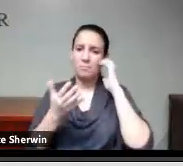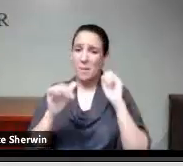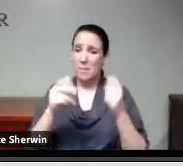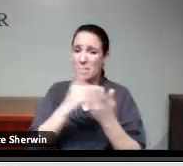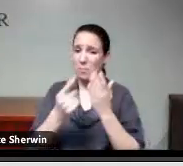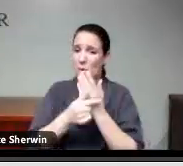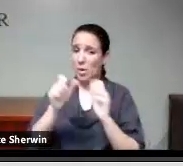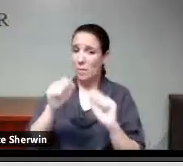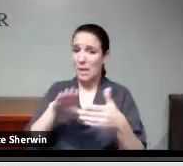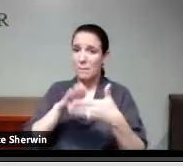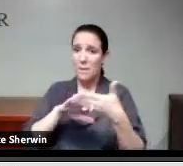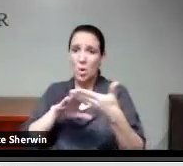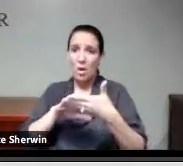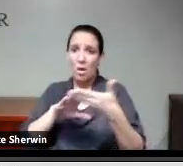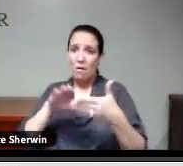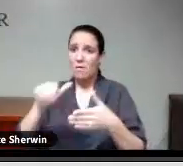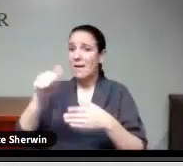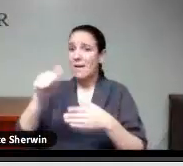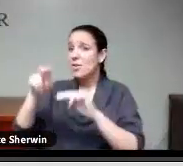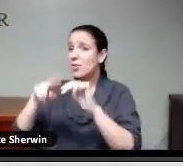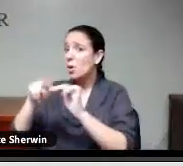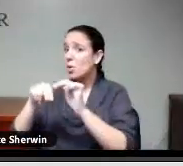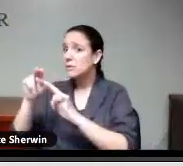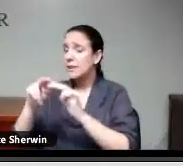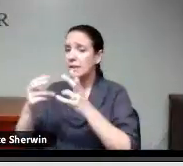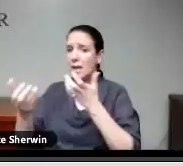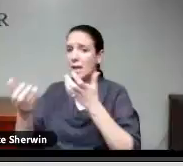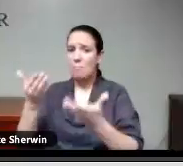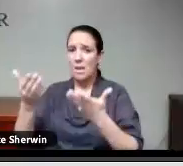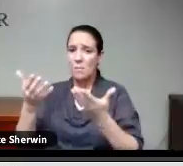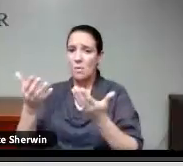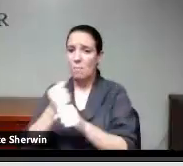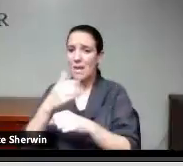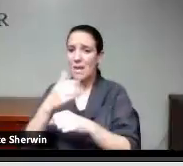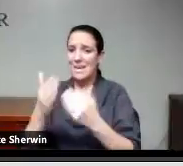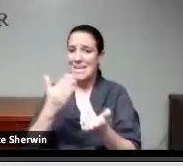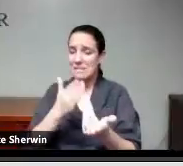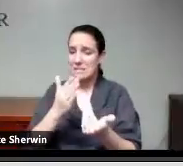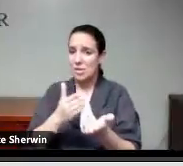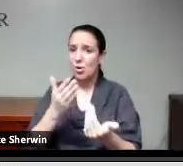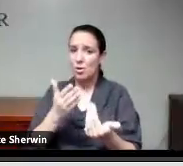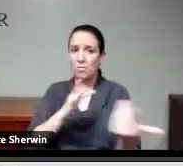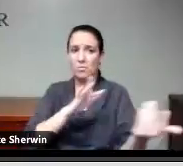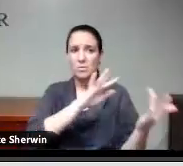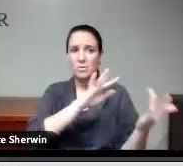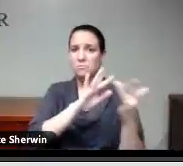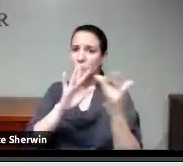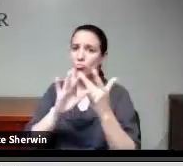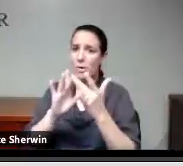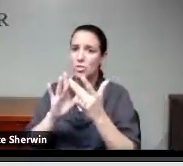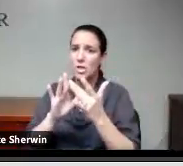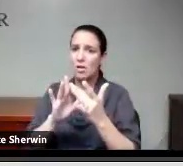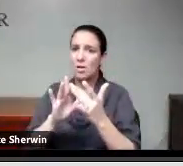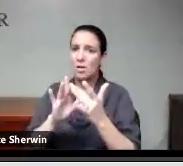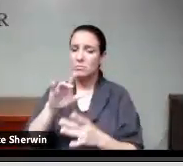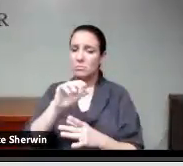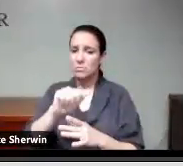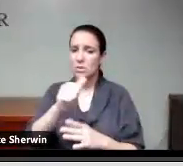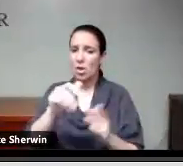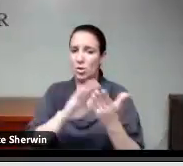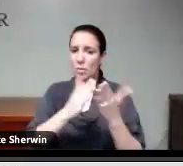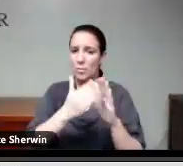public library setting, that can really facilitate us reaching out differently than we might otherwise.